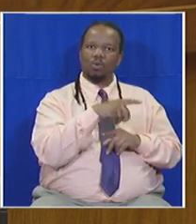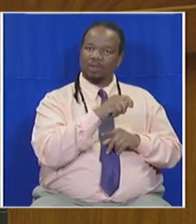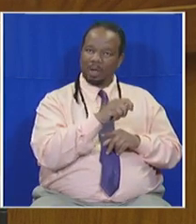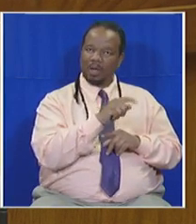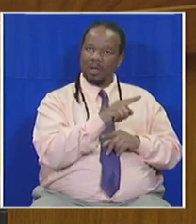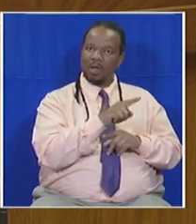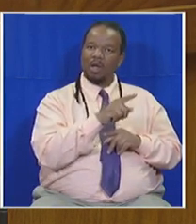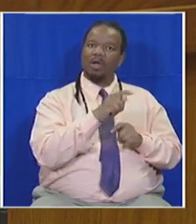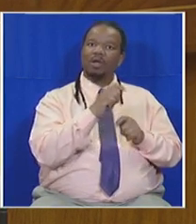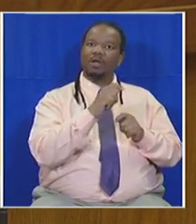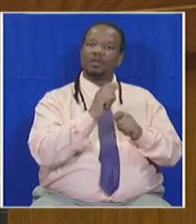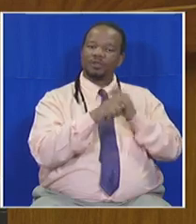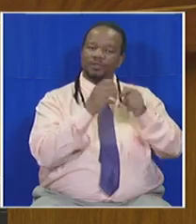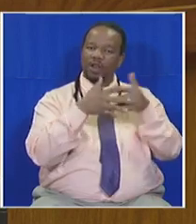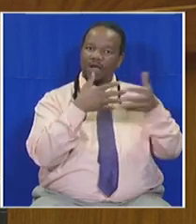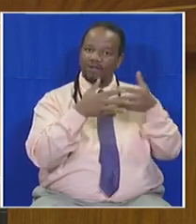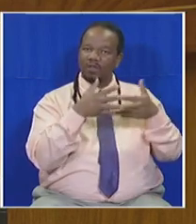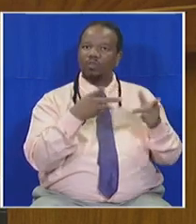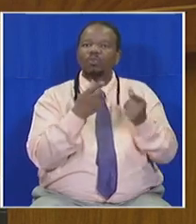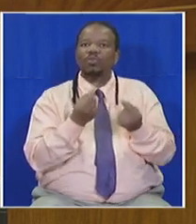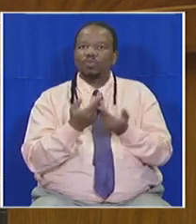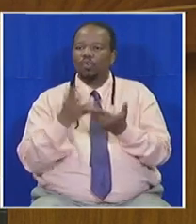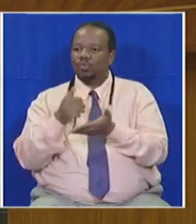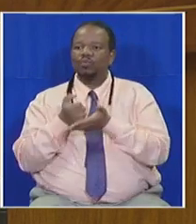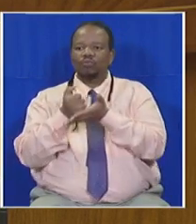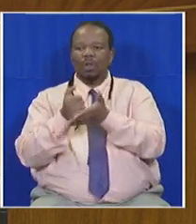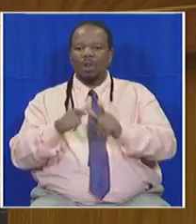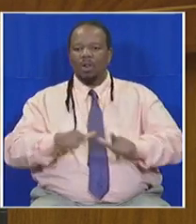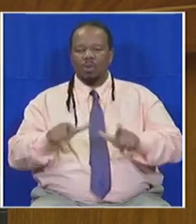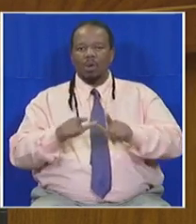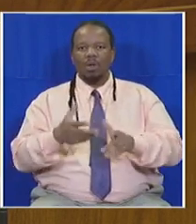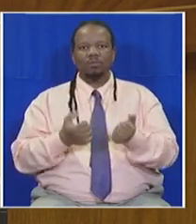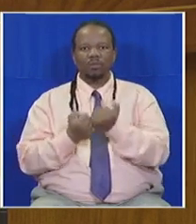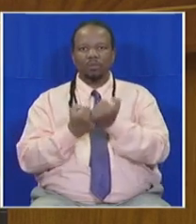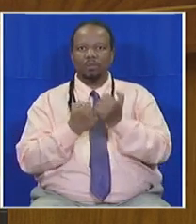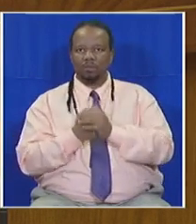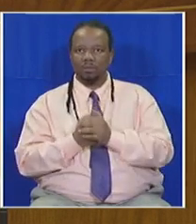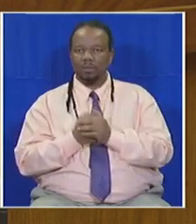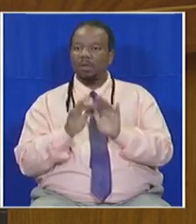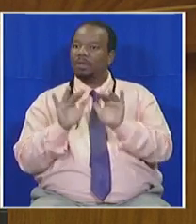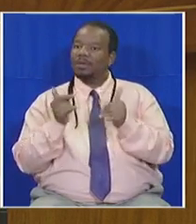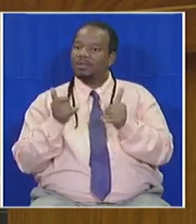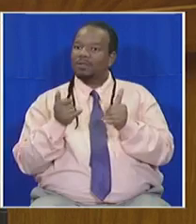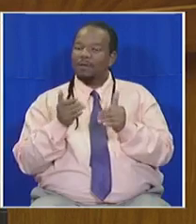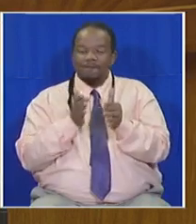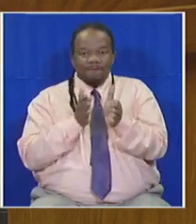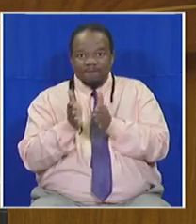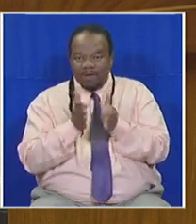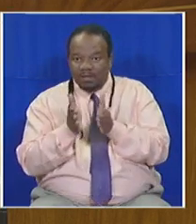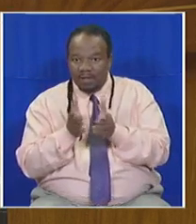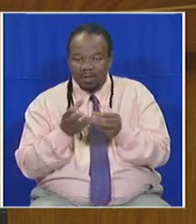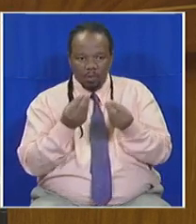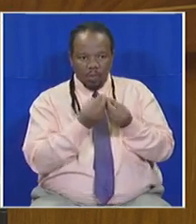mandate and focus being to support the provincial and local spheres of government, to facilitate and promote cooperative